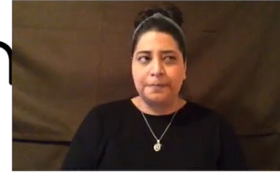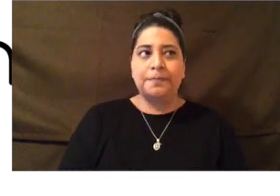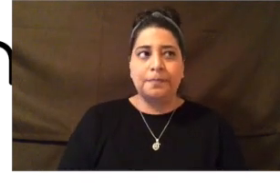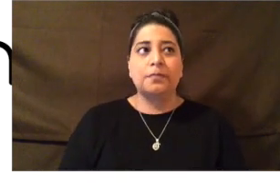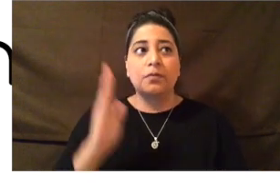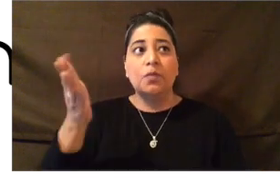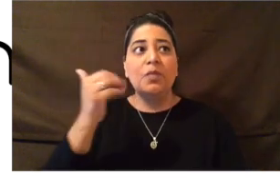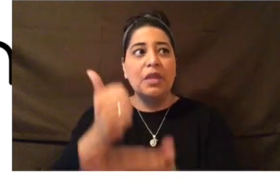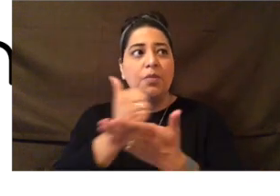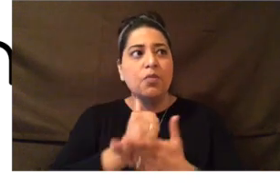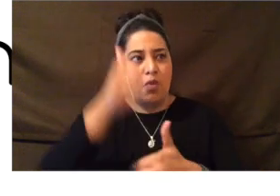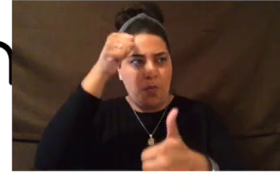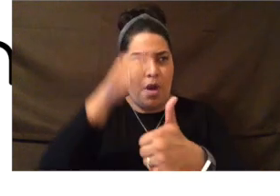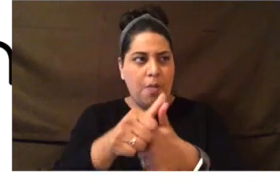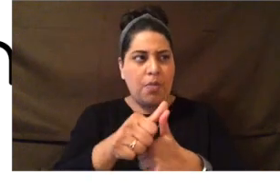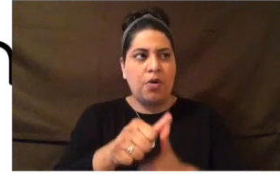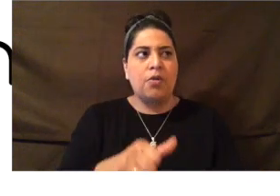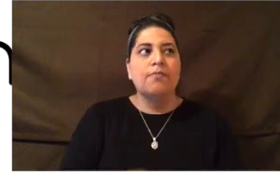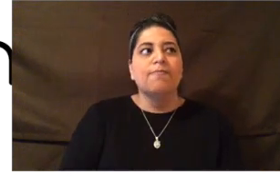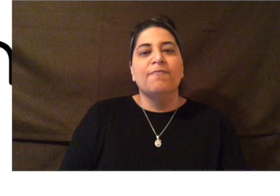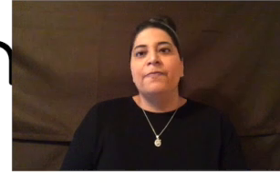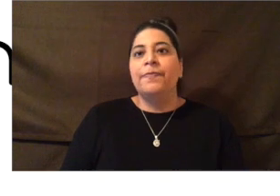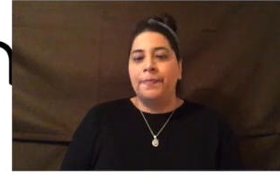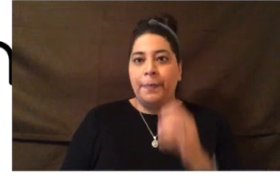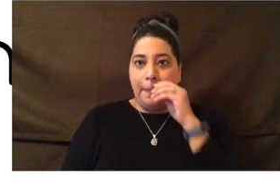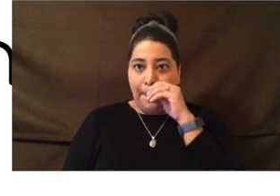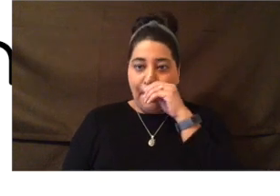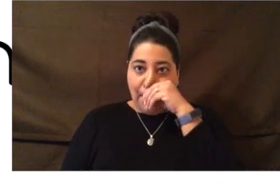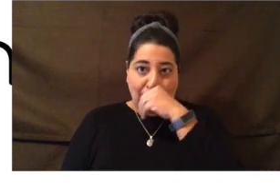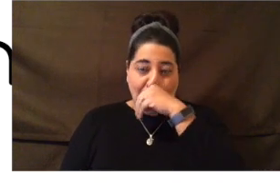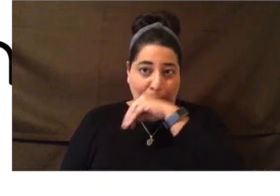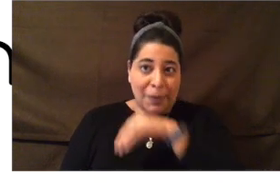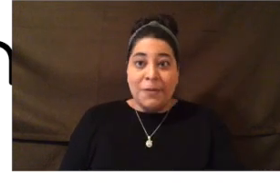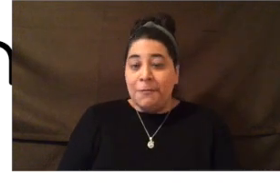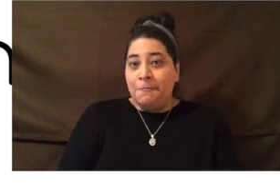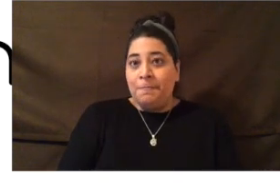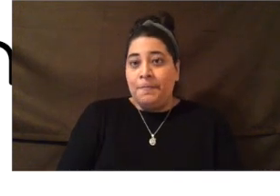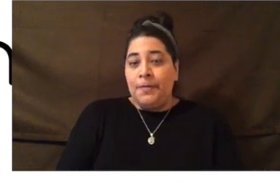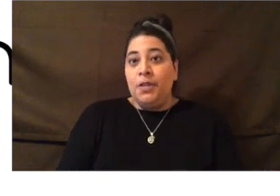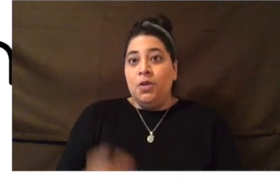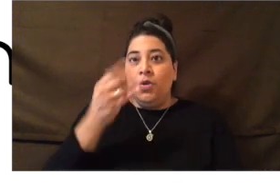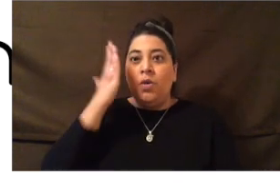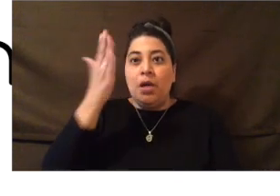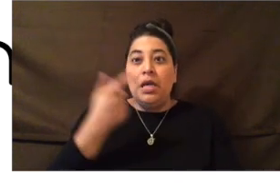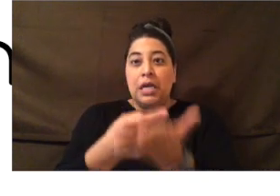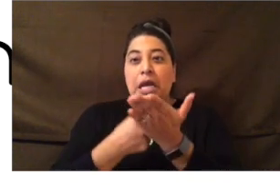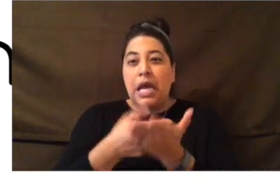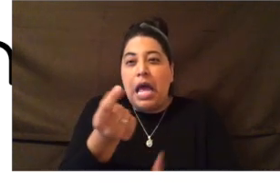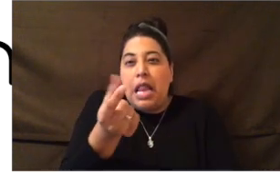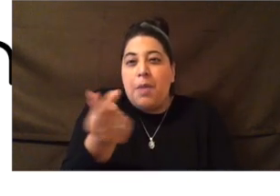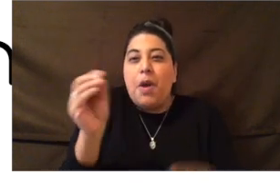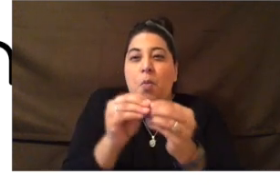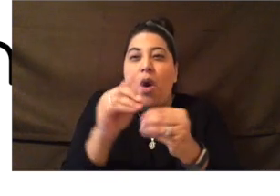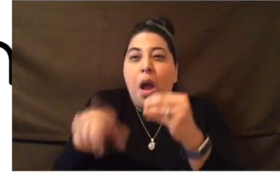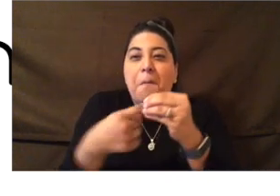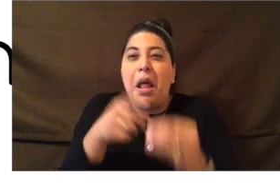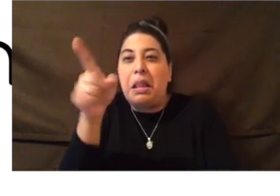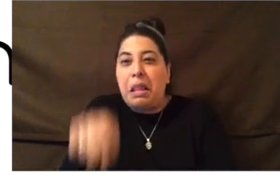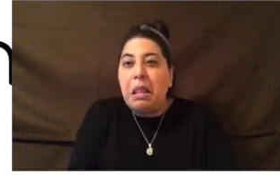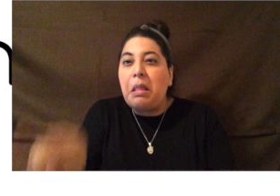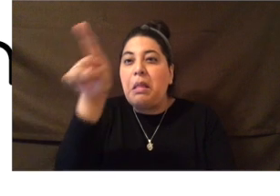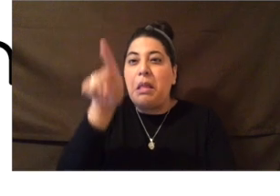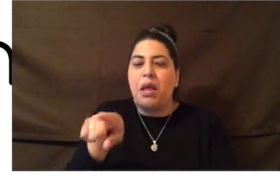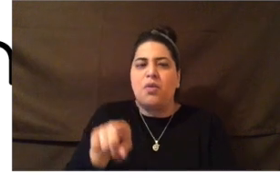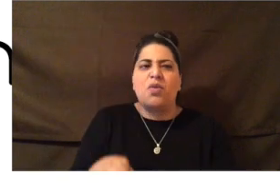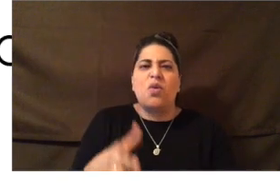this presentation, fanboys. And that just helps us remember the words for, and, nor, but, or, yet, and so. So let's